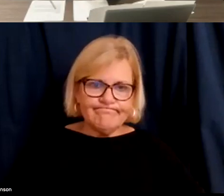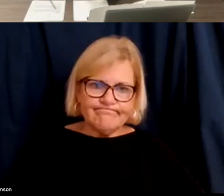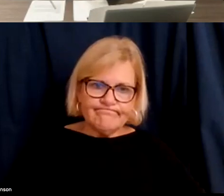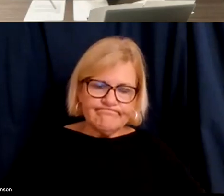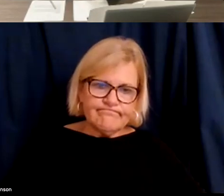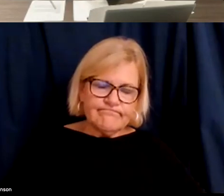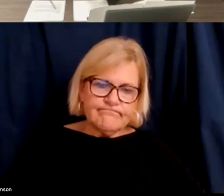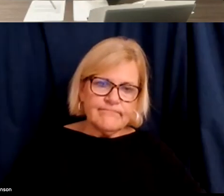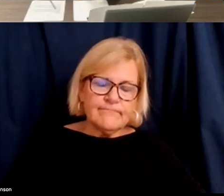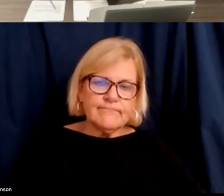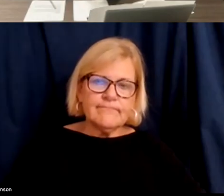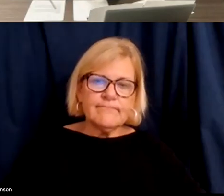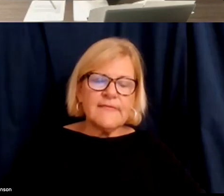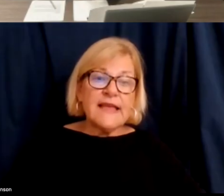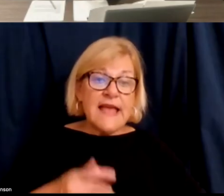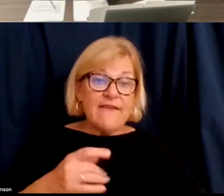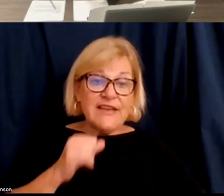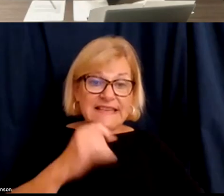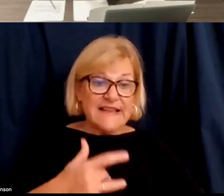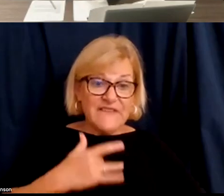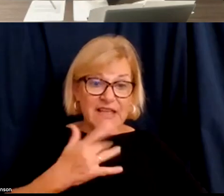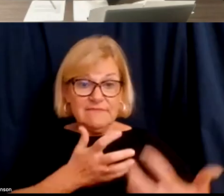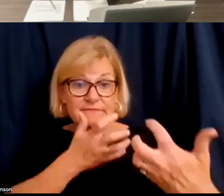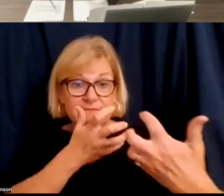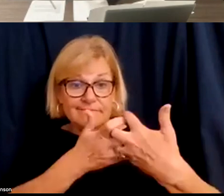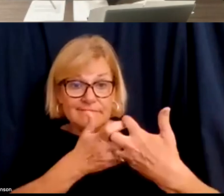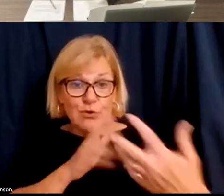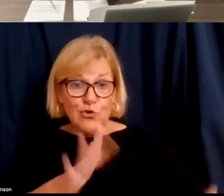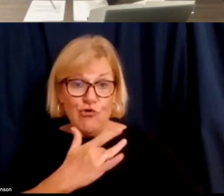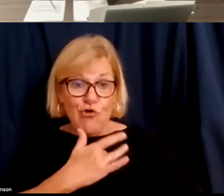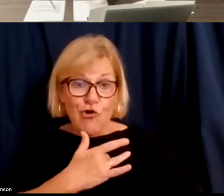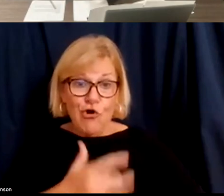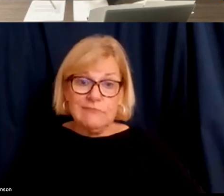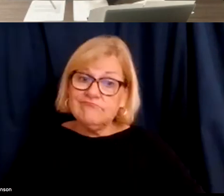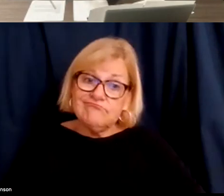in accord with what's in your heart, then